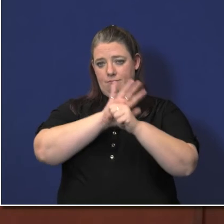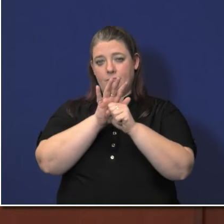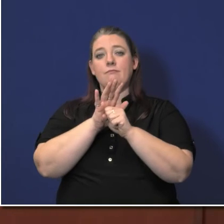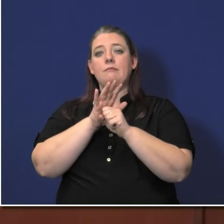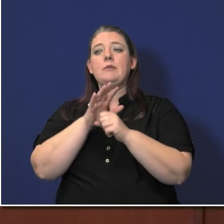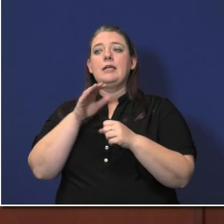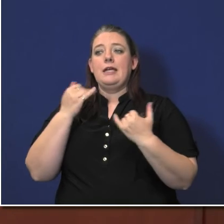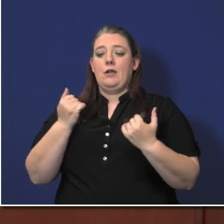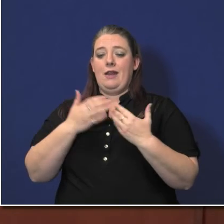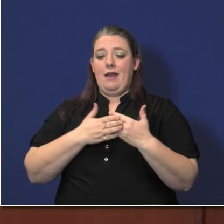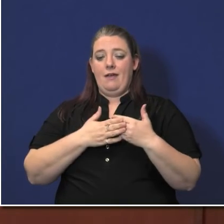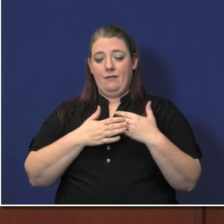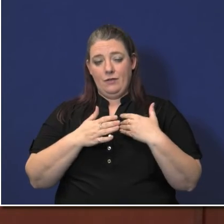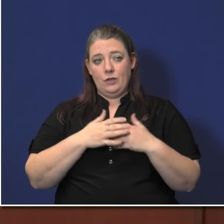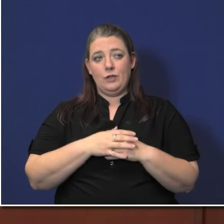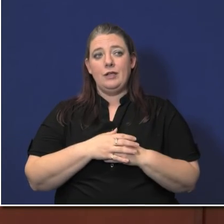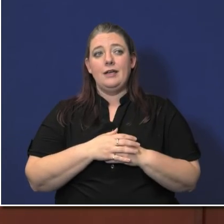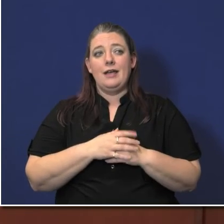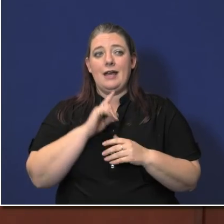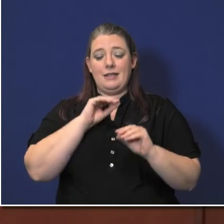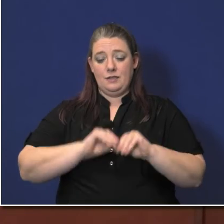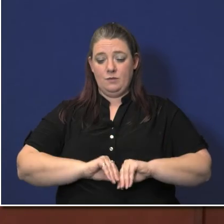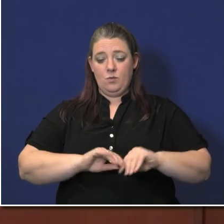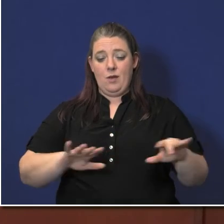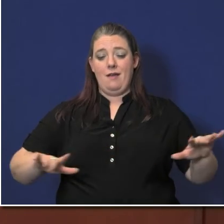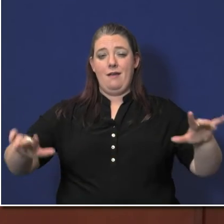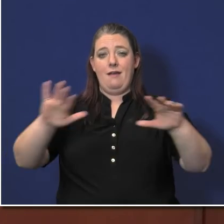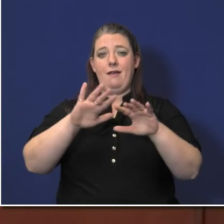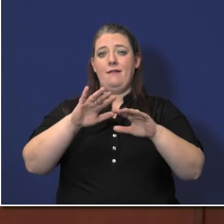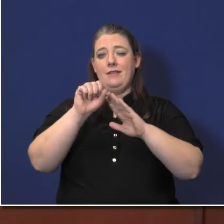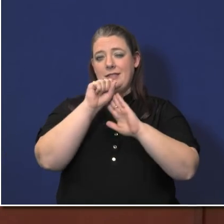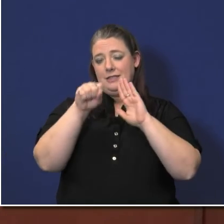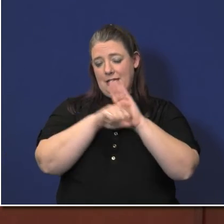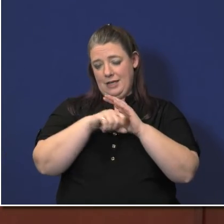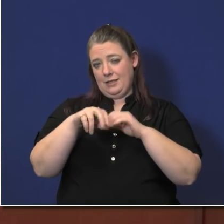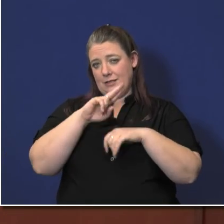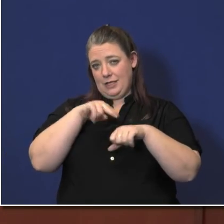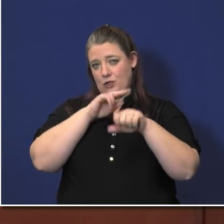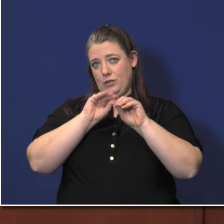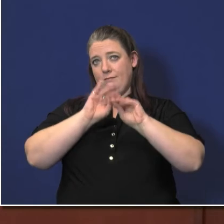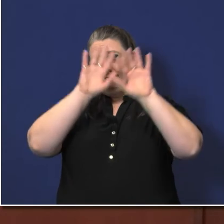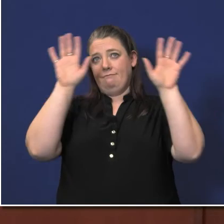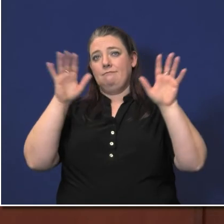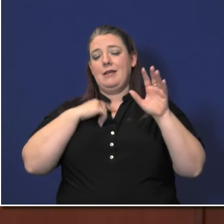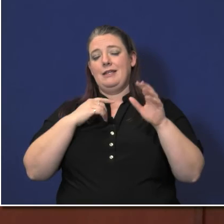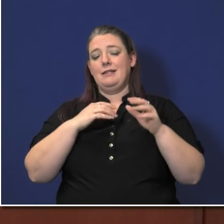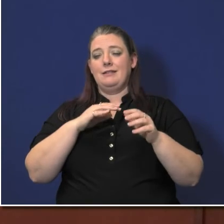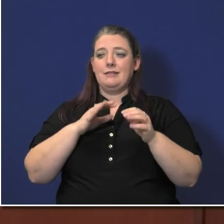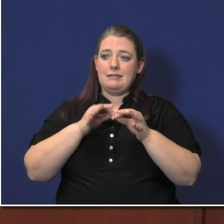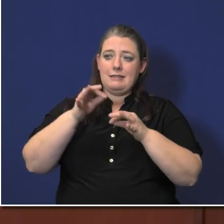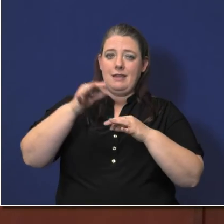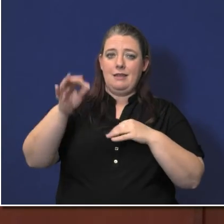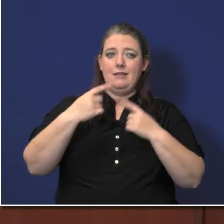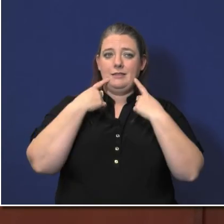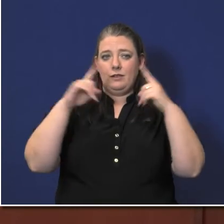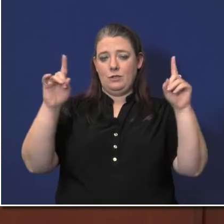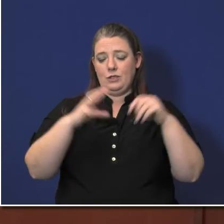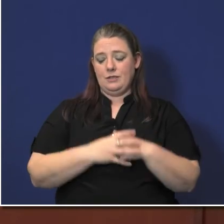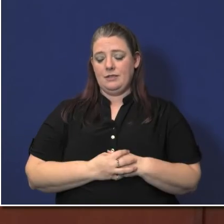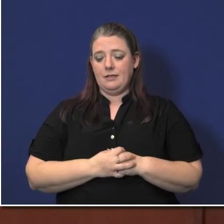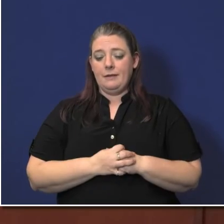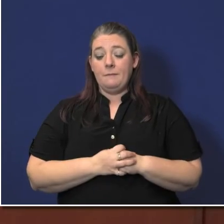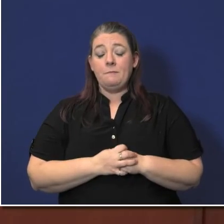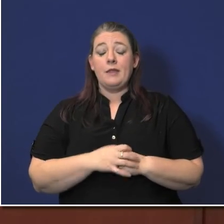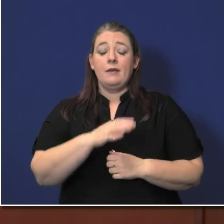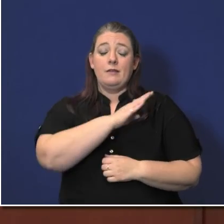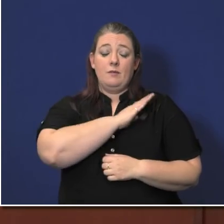hereinafter COVID-19, and its spread across the state and nation, and continue to extend these declarations. Whereas the